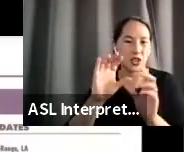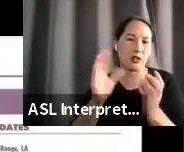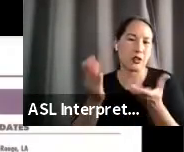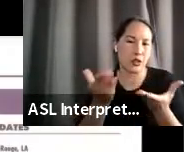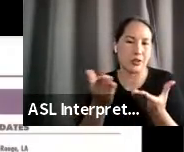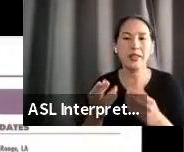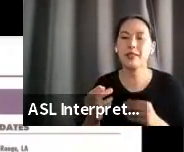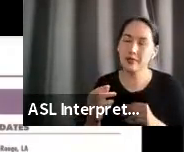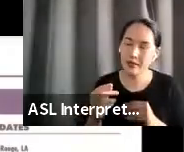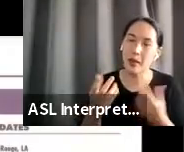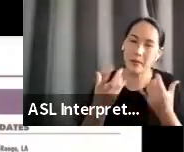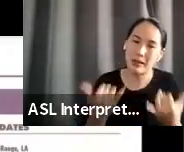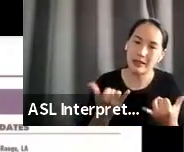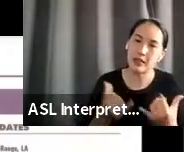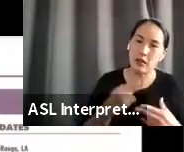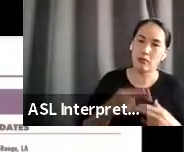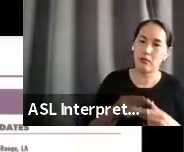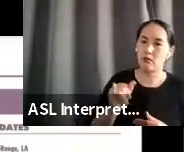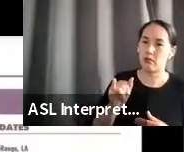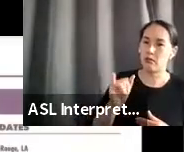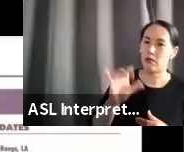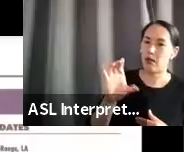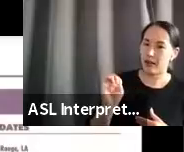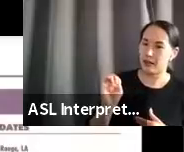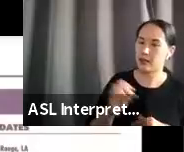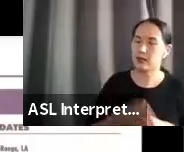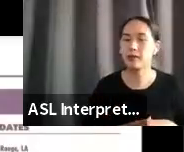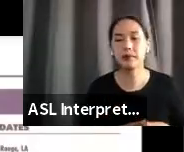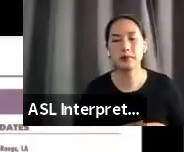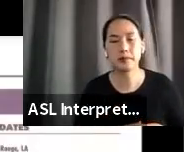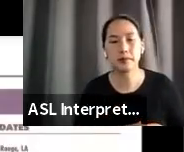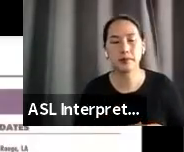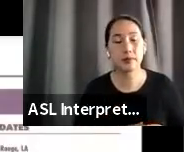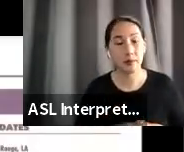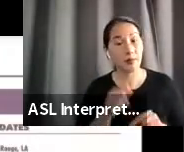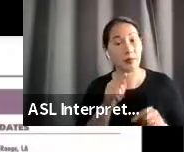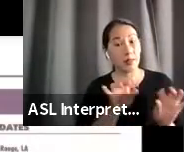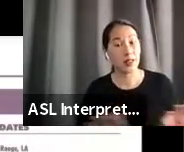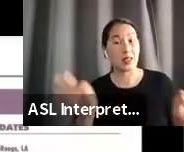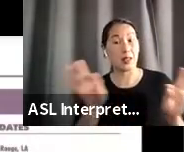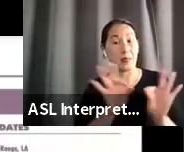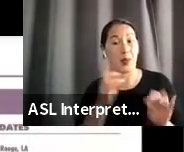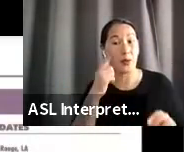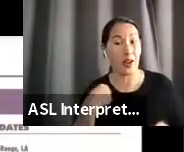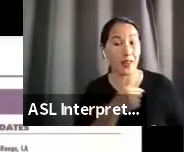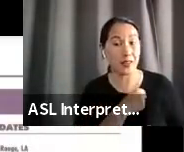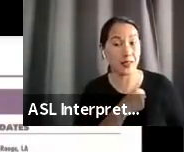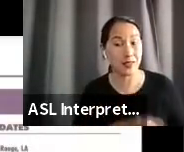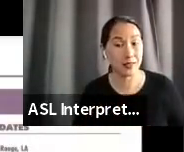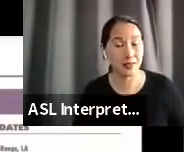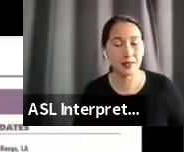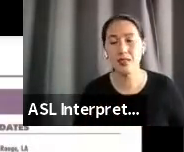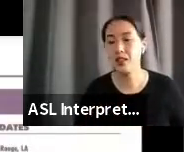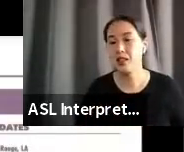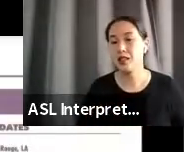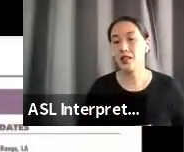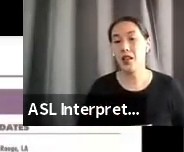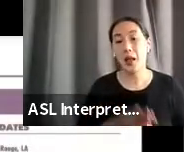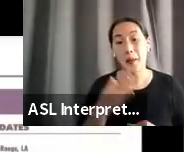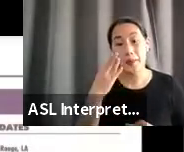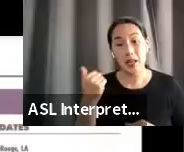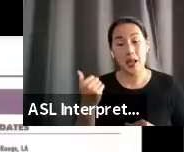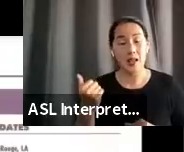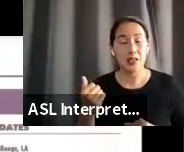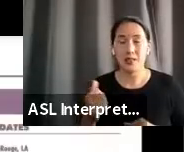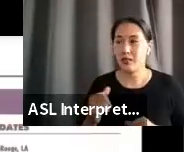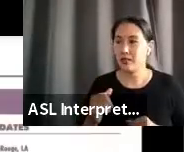Department of Homeland Security. And so this is kind of important for us, I think, to consider, because what happens today is sometimes people kind of